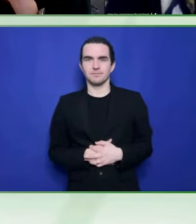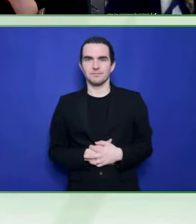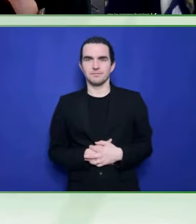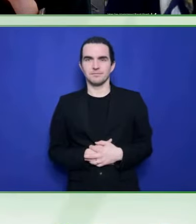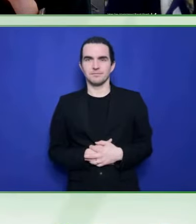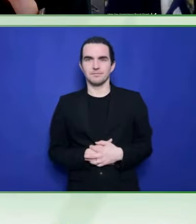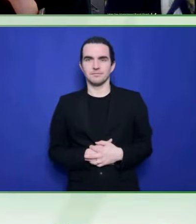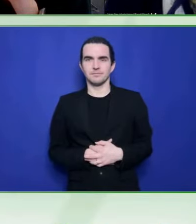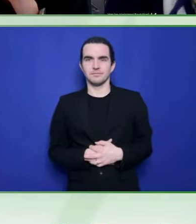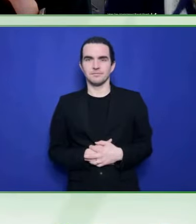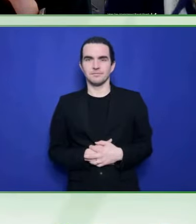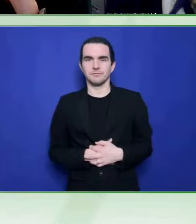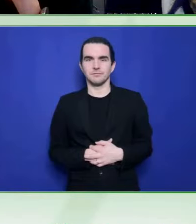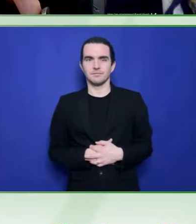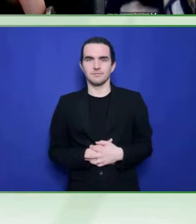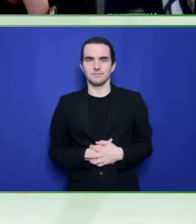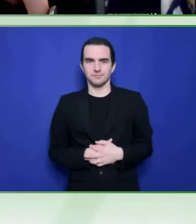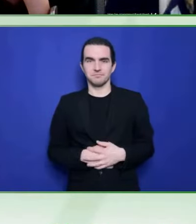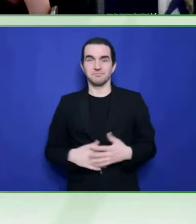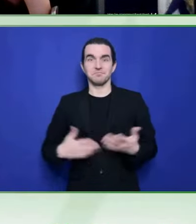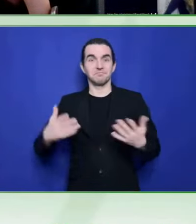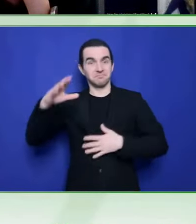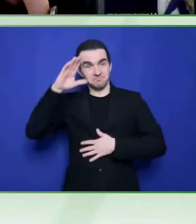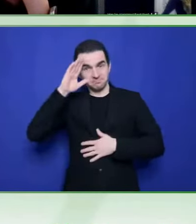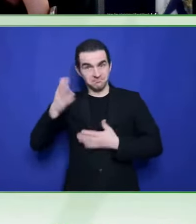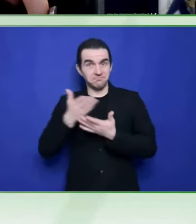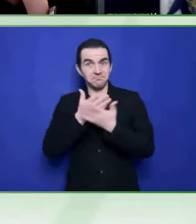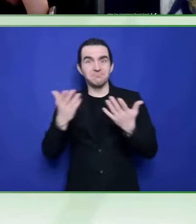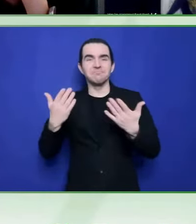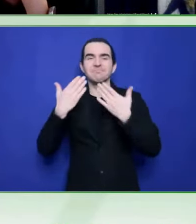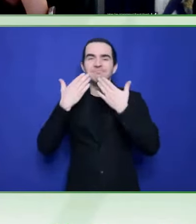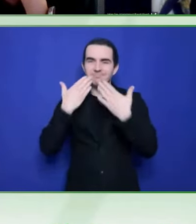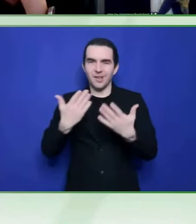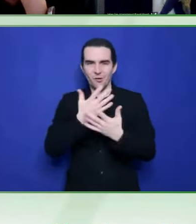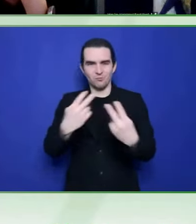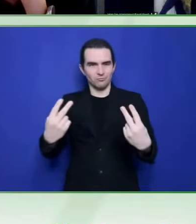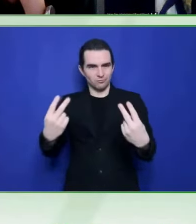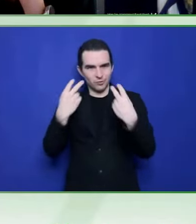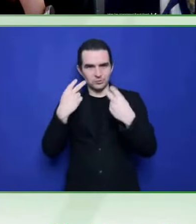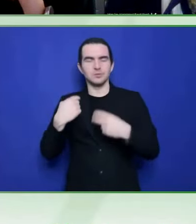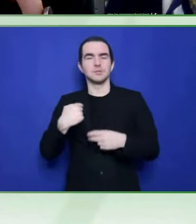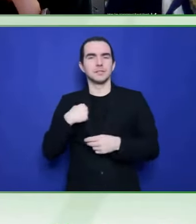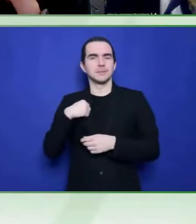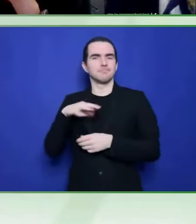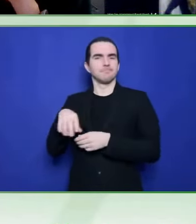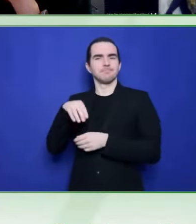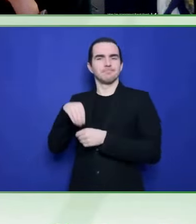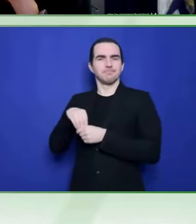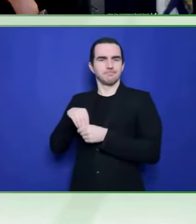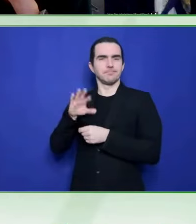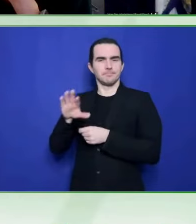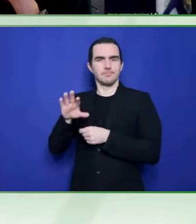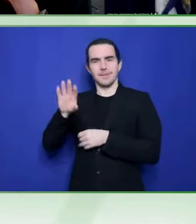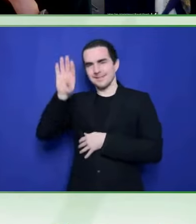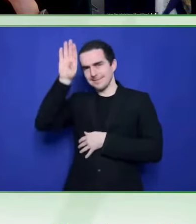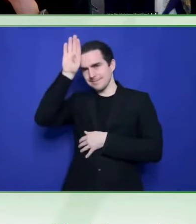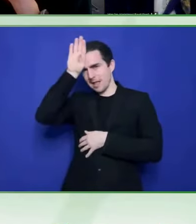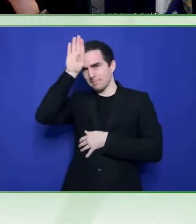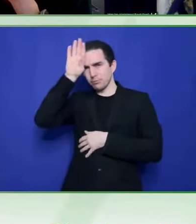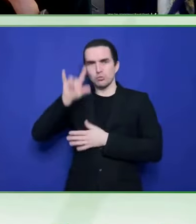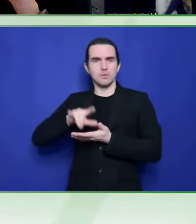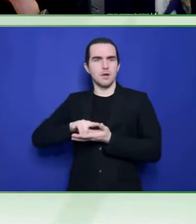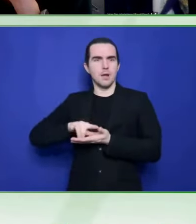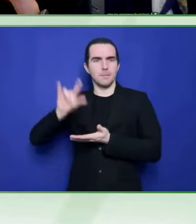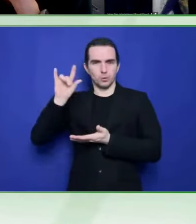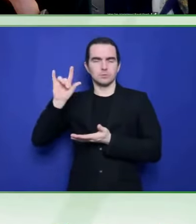our IGA solution that Hilal said before, we were selected